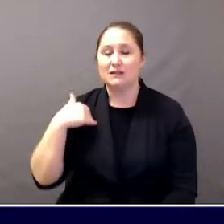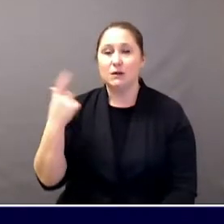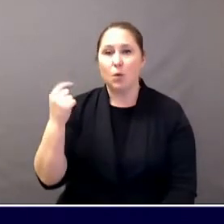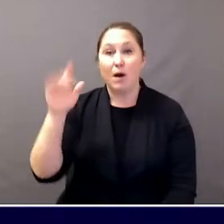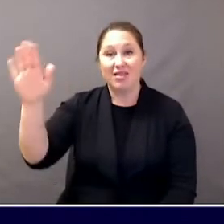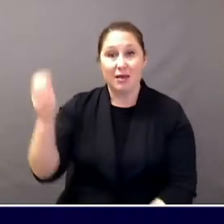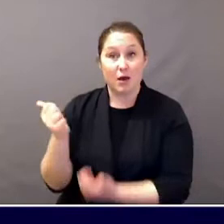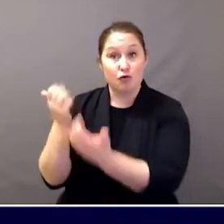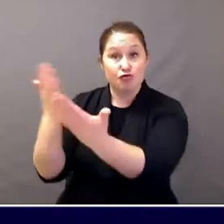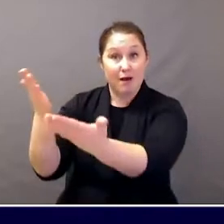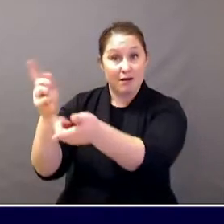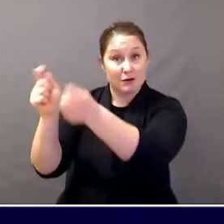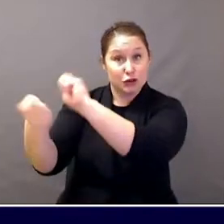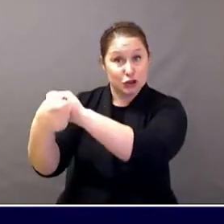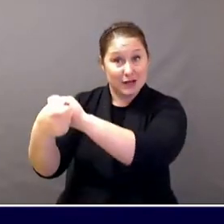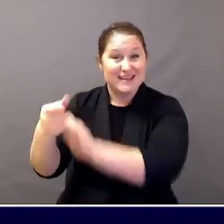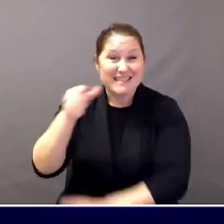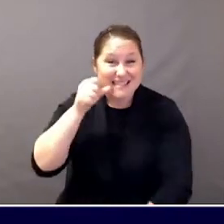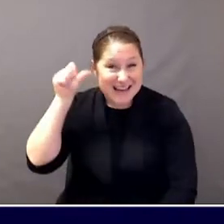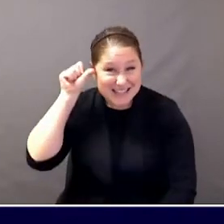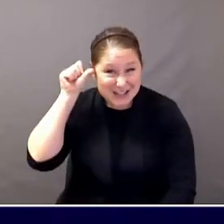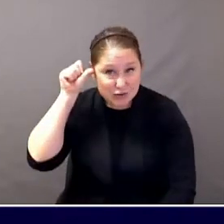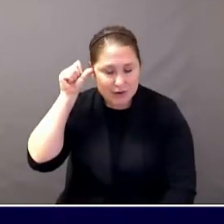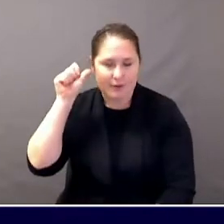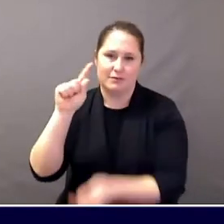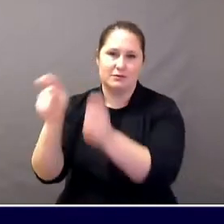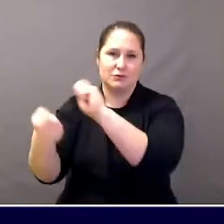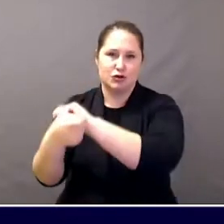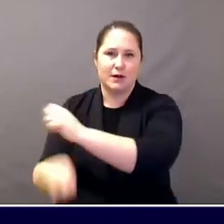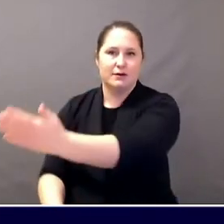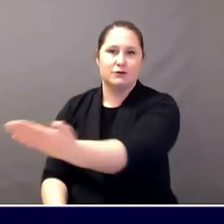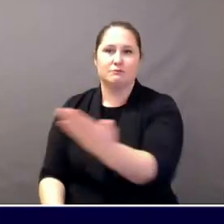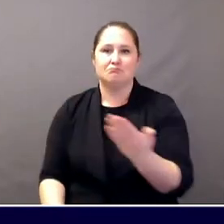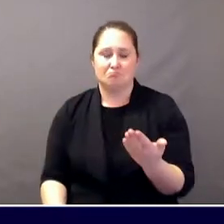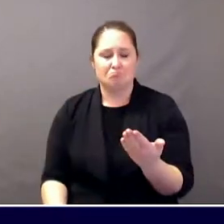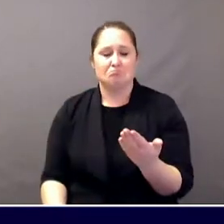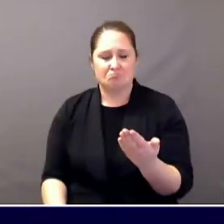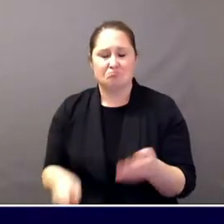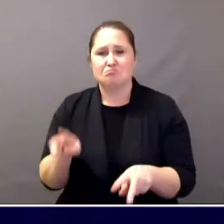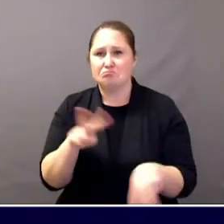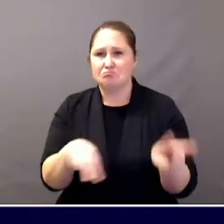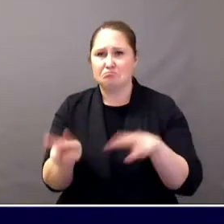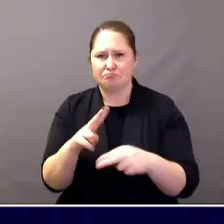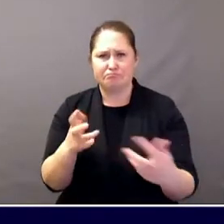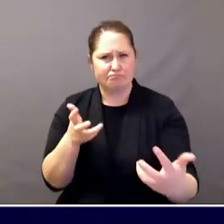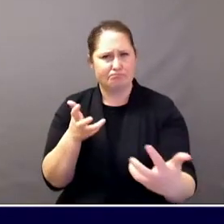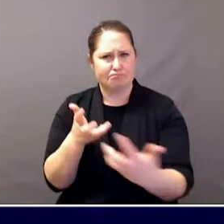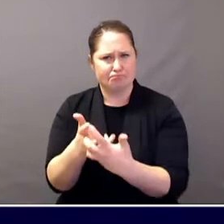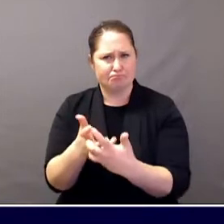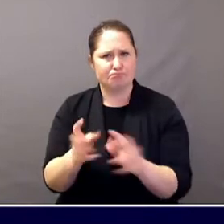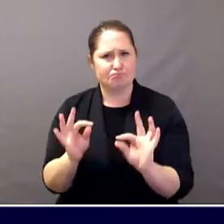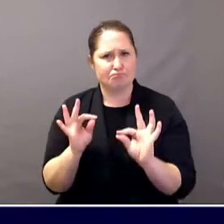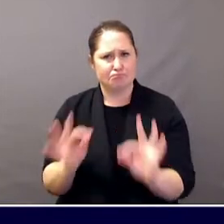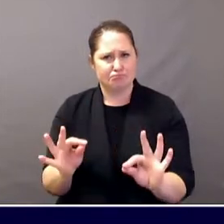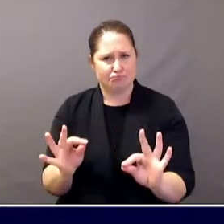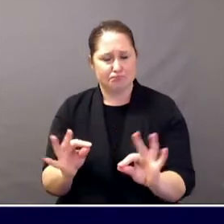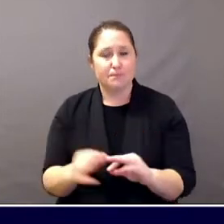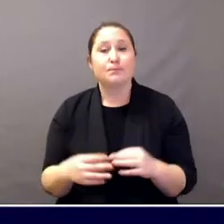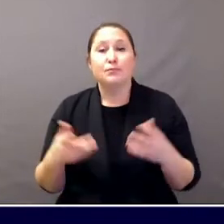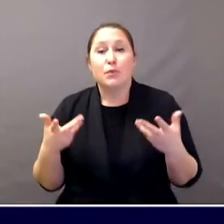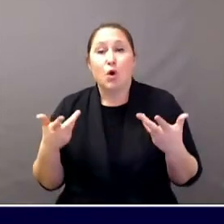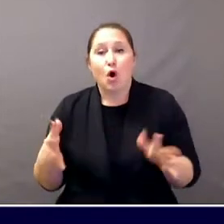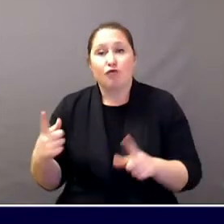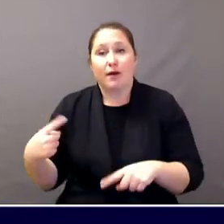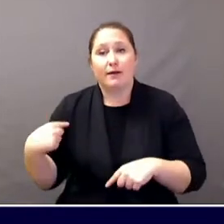what their recommendations were yesterday. And this comes after reviewing the rather expansive categories contained